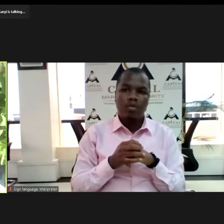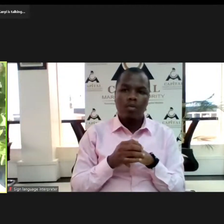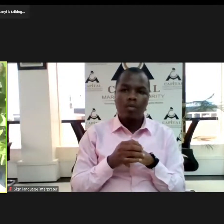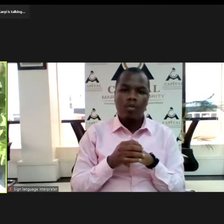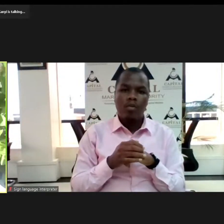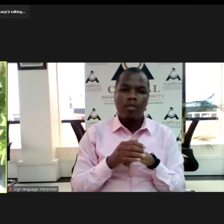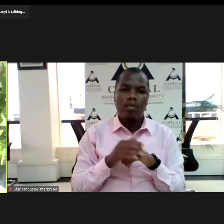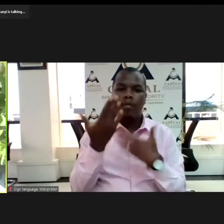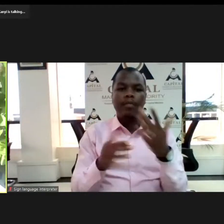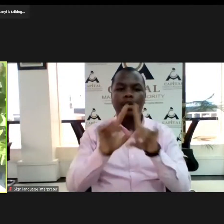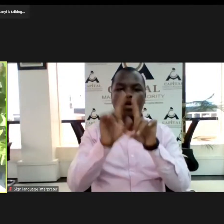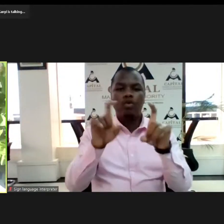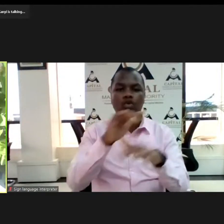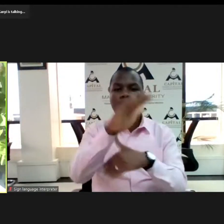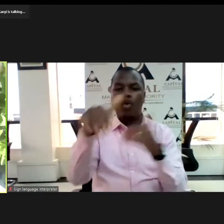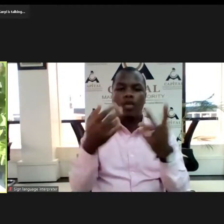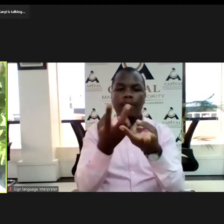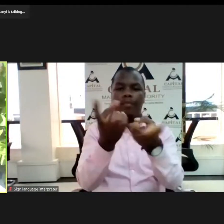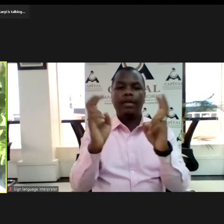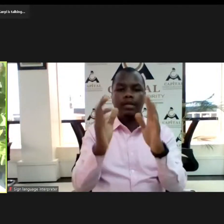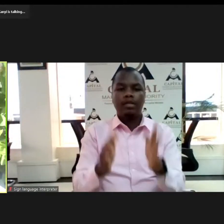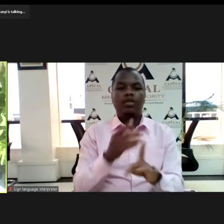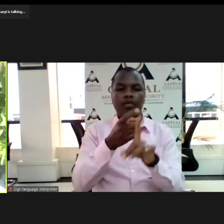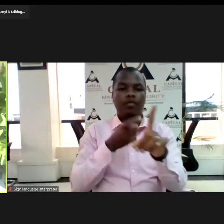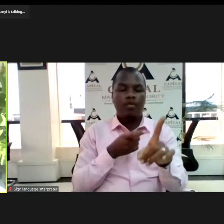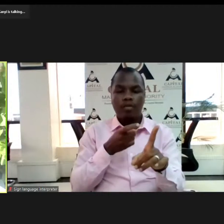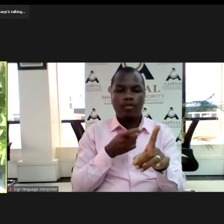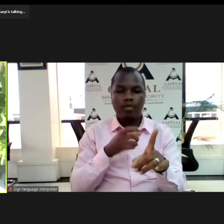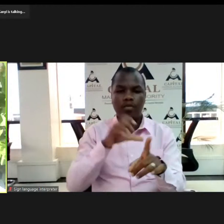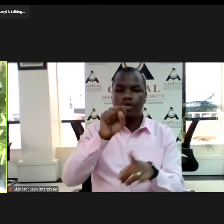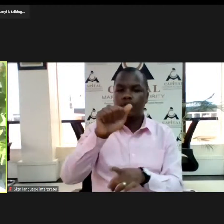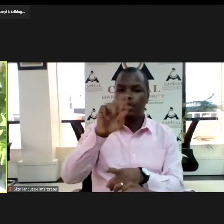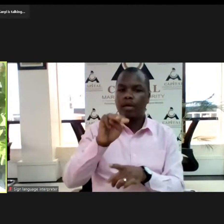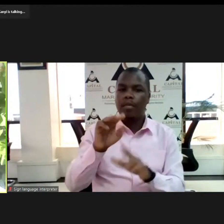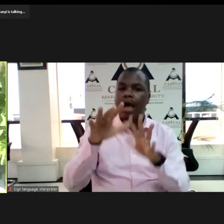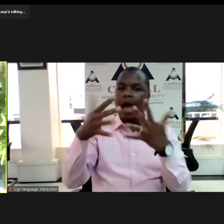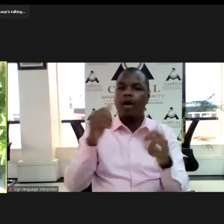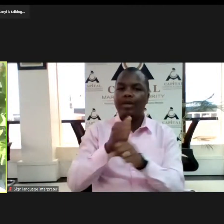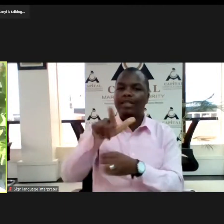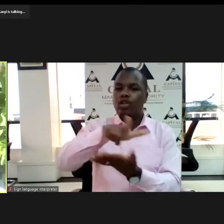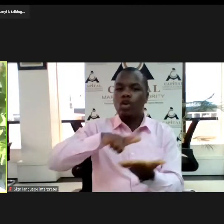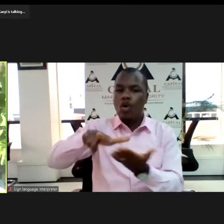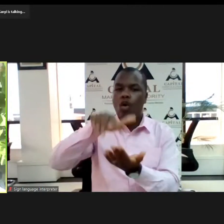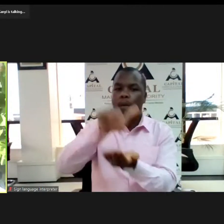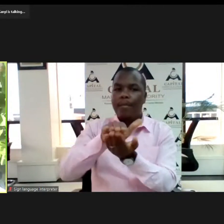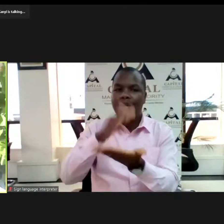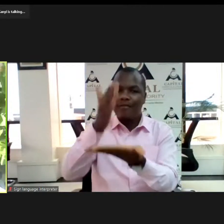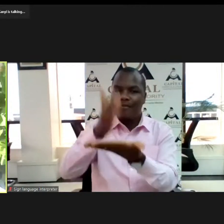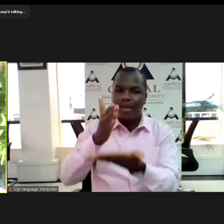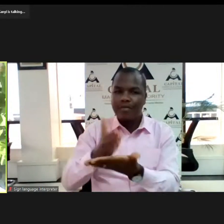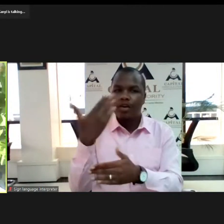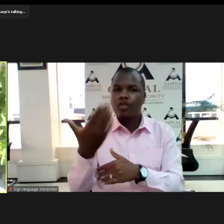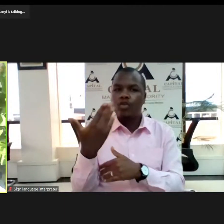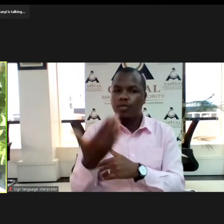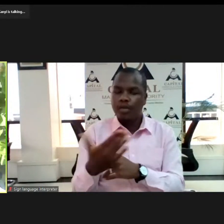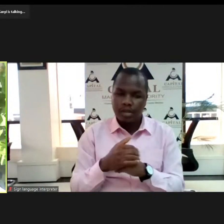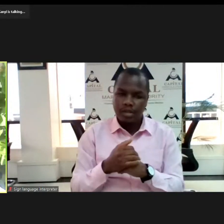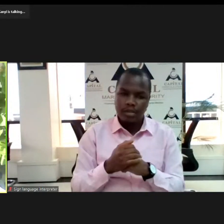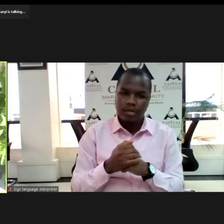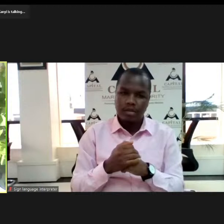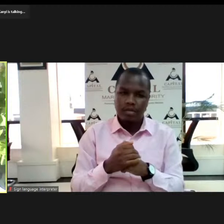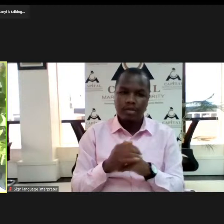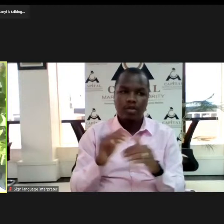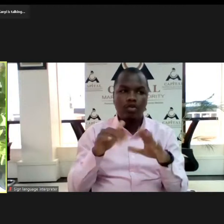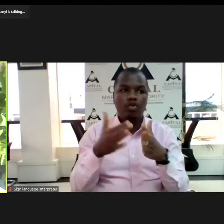Maybe a question to all the panelists from Sam Kigumo. How does a local bank verify the documents needed by central bank in order to